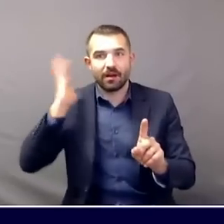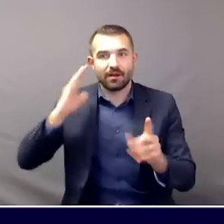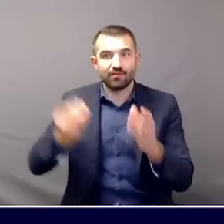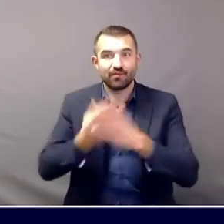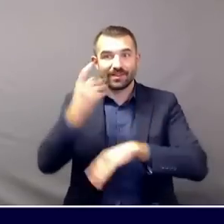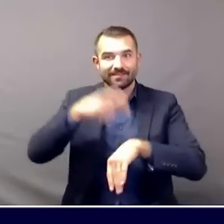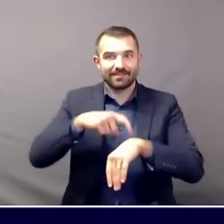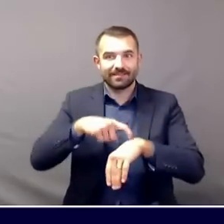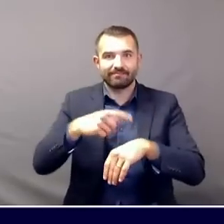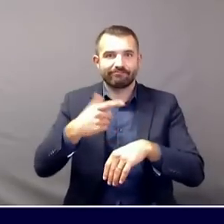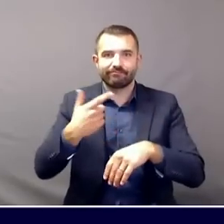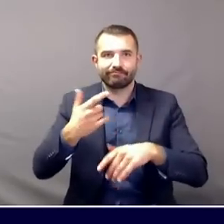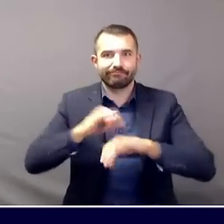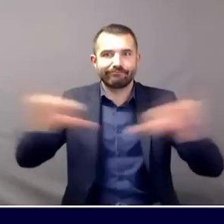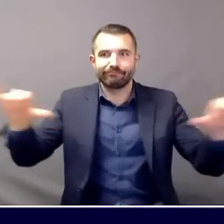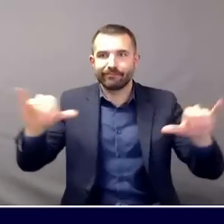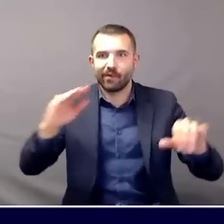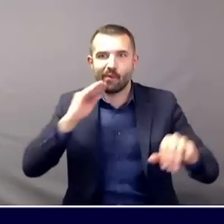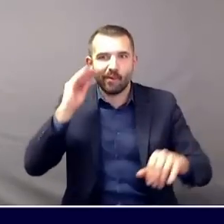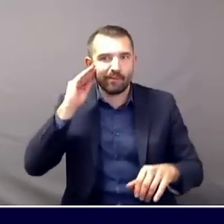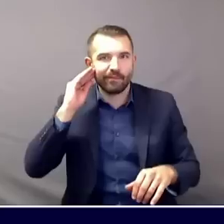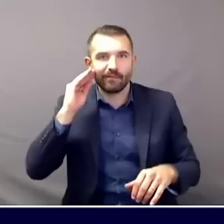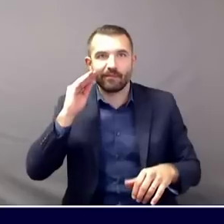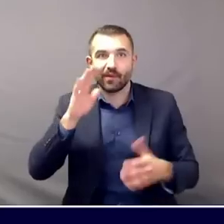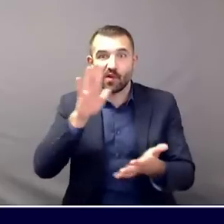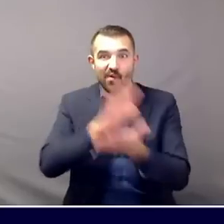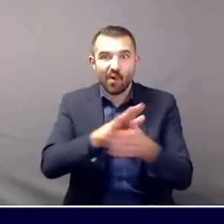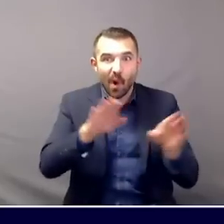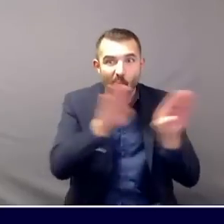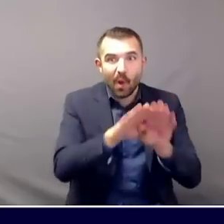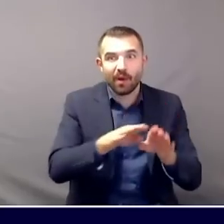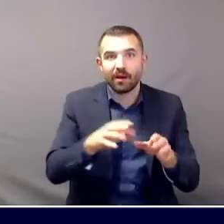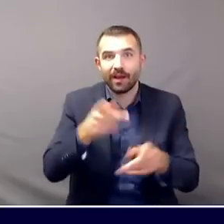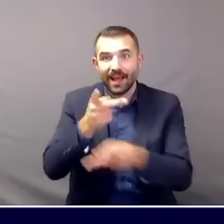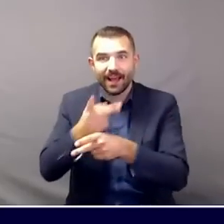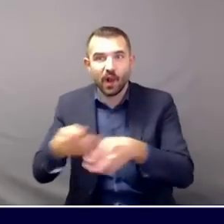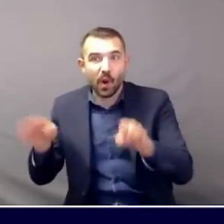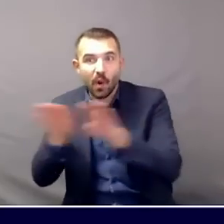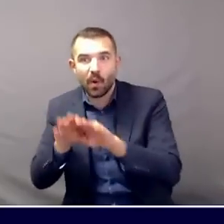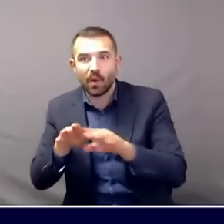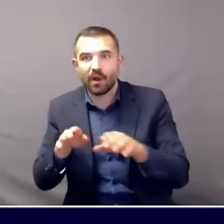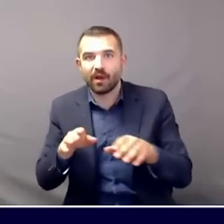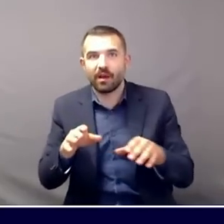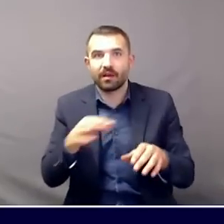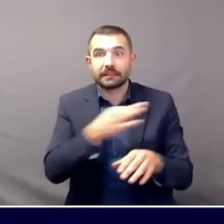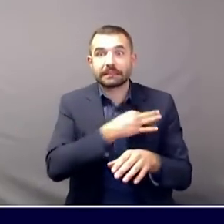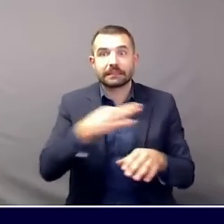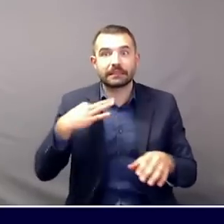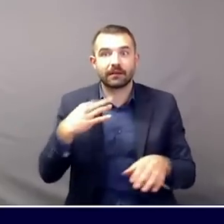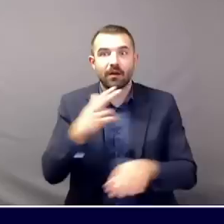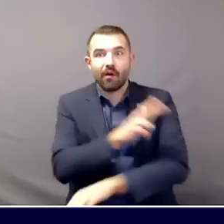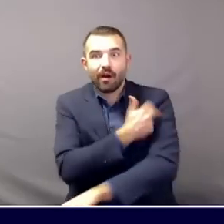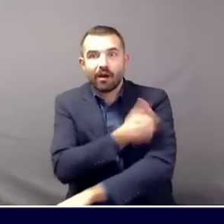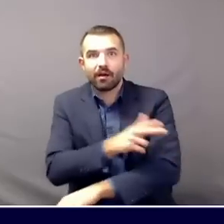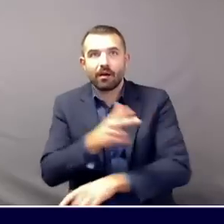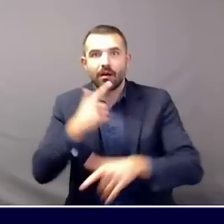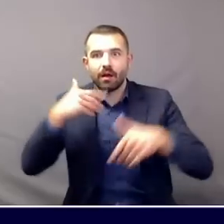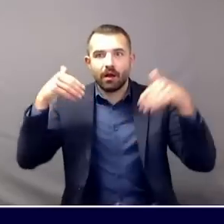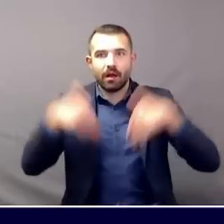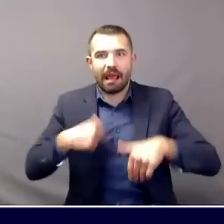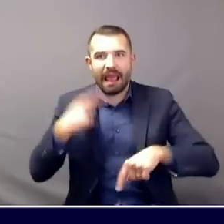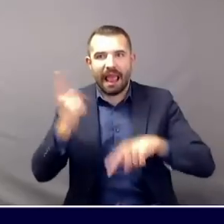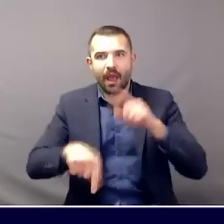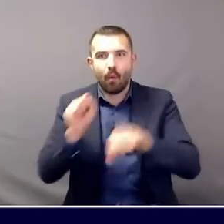childcare settings, it was a lot harder for hospitals to get their staff in the hospitals to care for people.